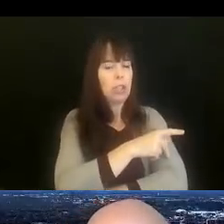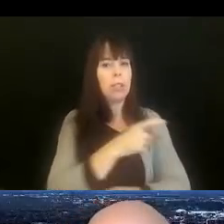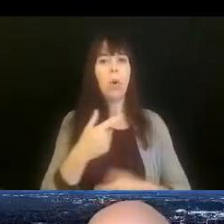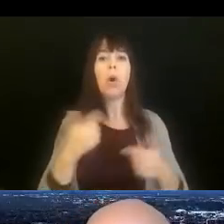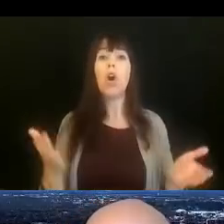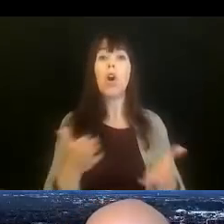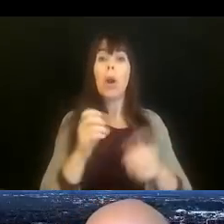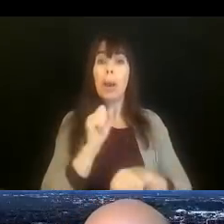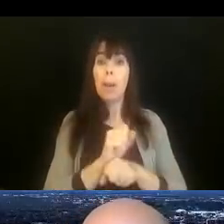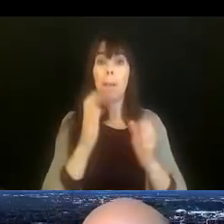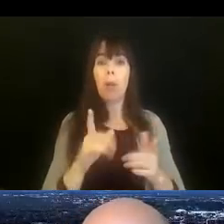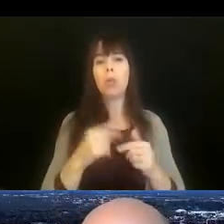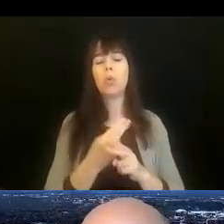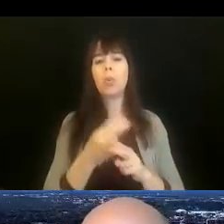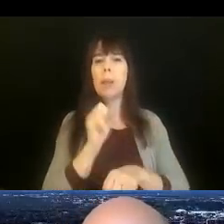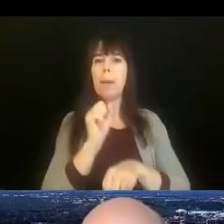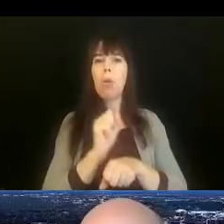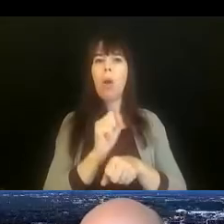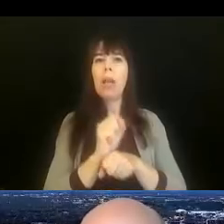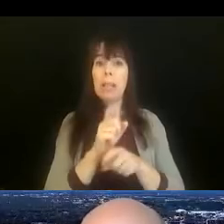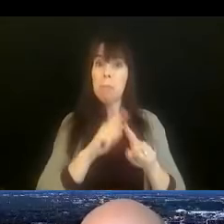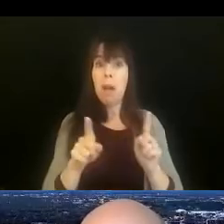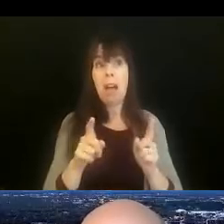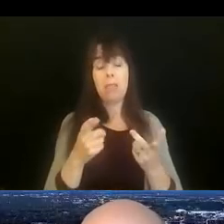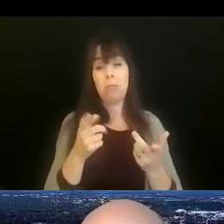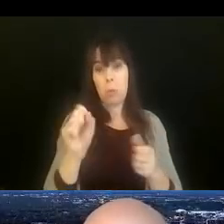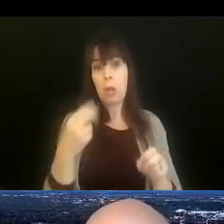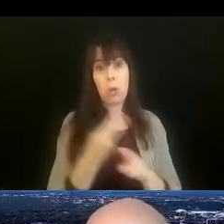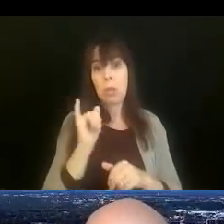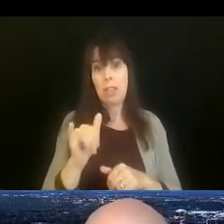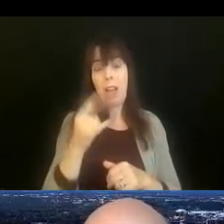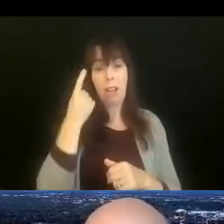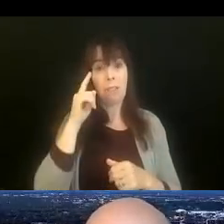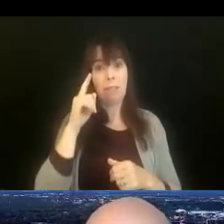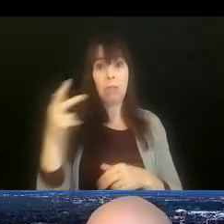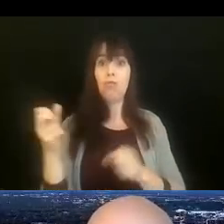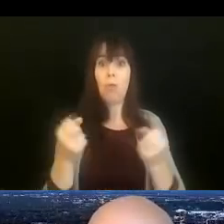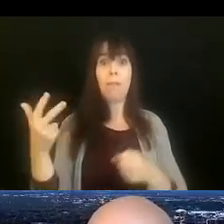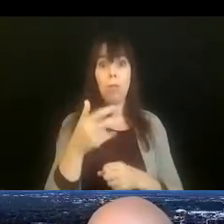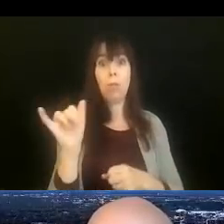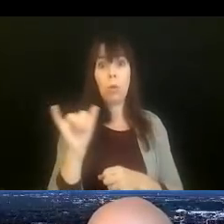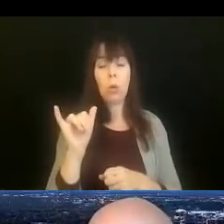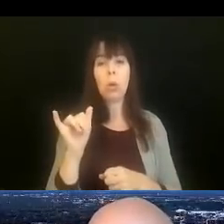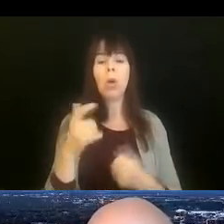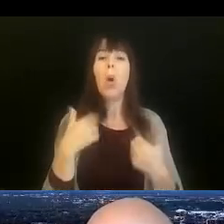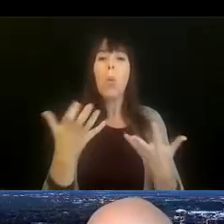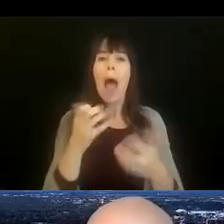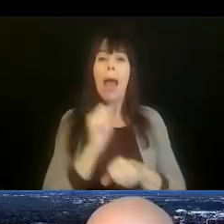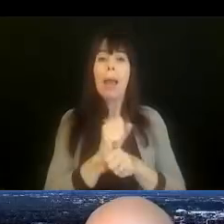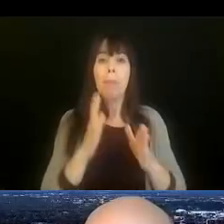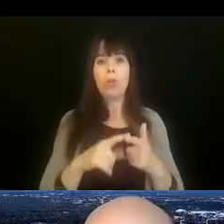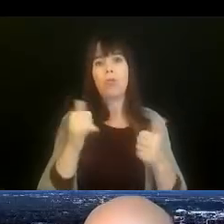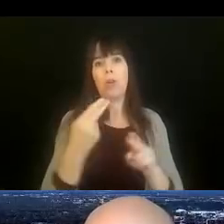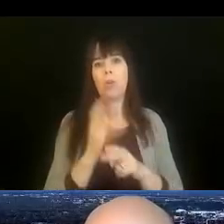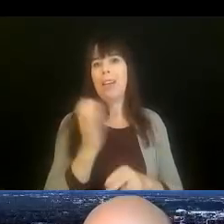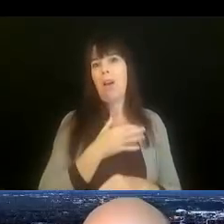encouraging employees to use the employee, but you could use that for employees. We want employees to try and use our